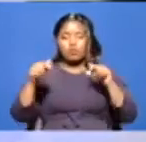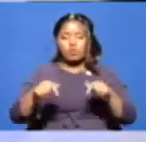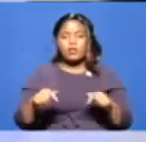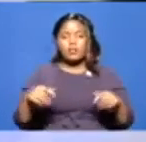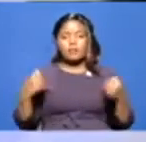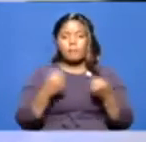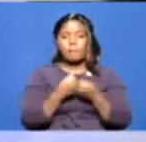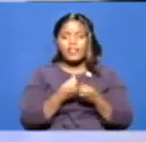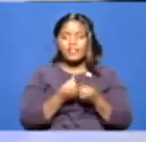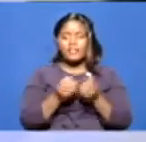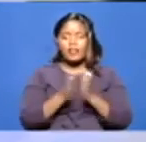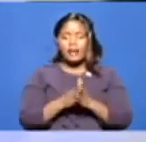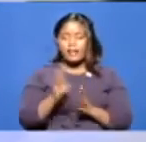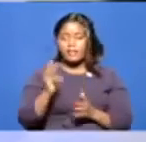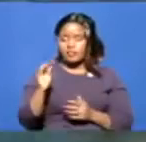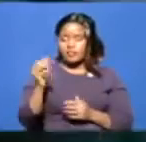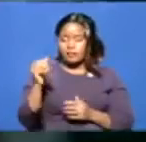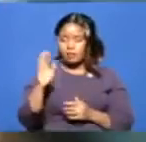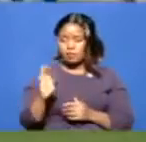a mere formality.